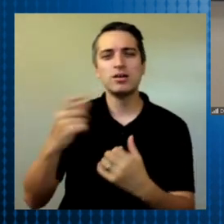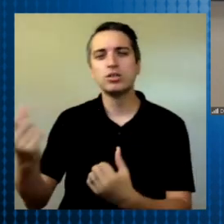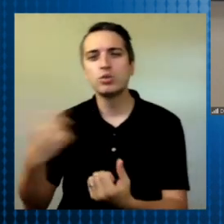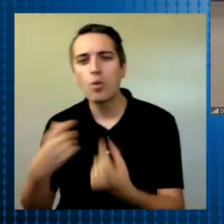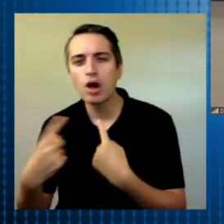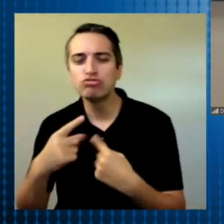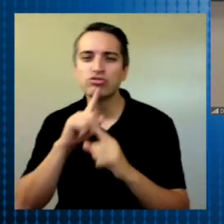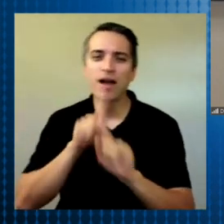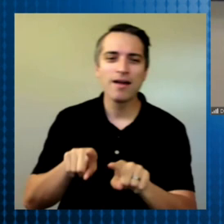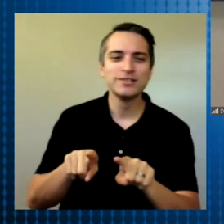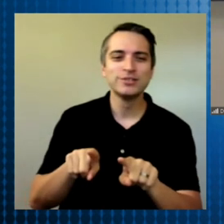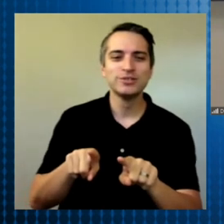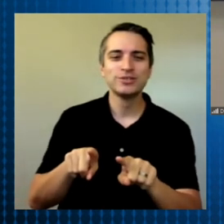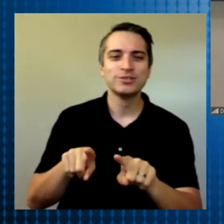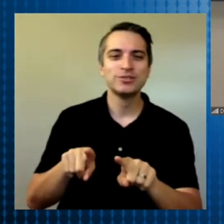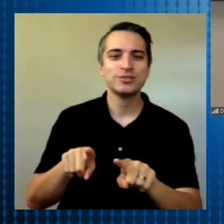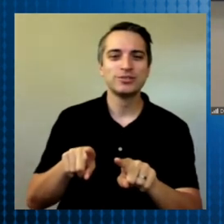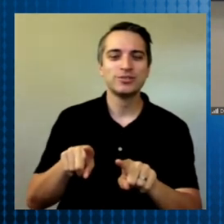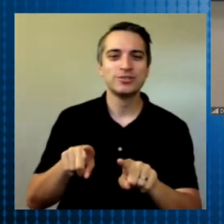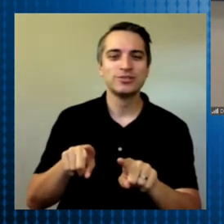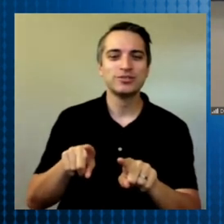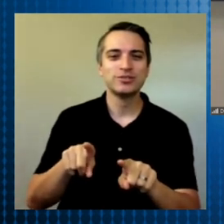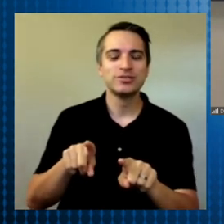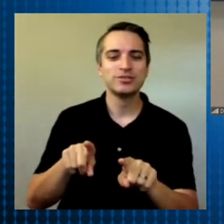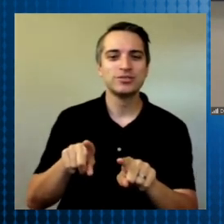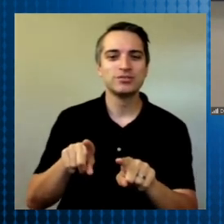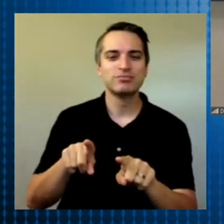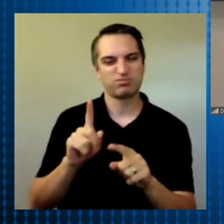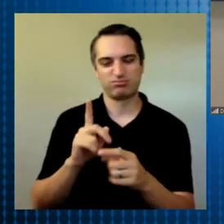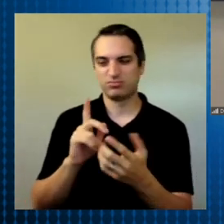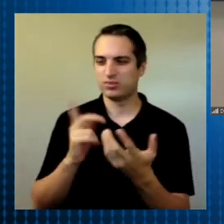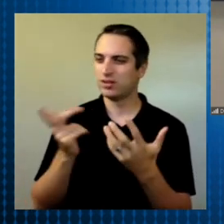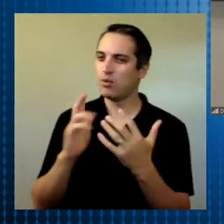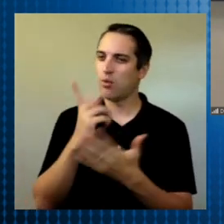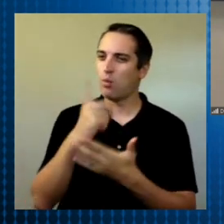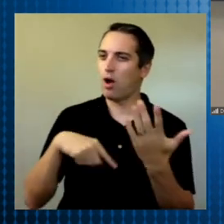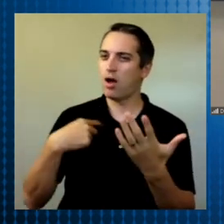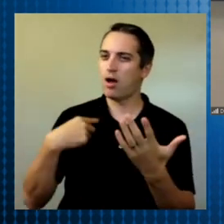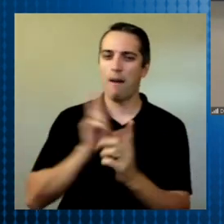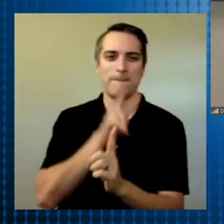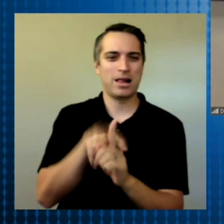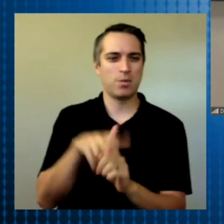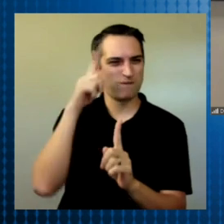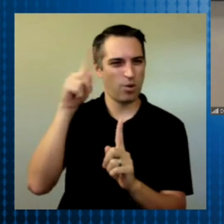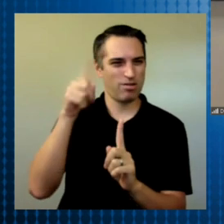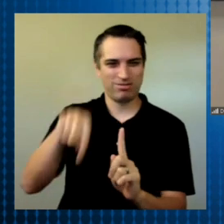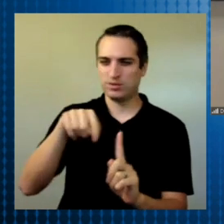today as a people and the kinds of things that I think are applicable to this unique